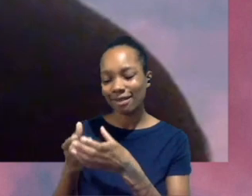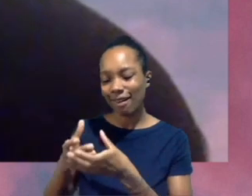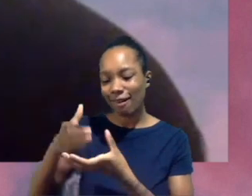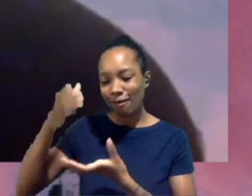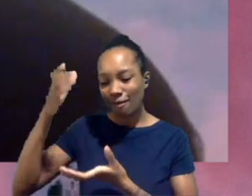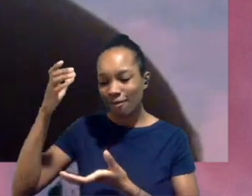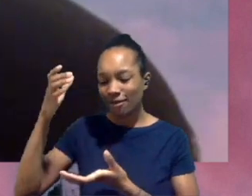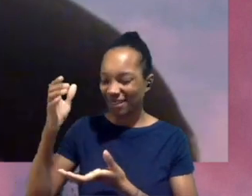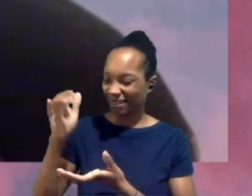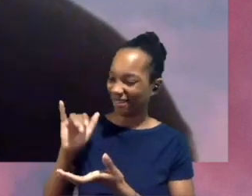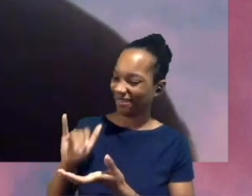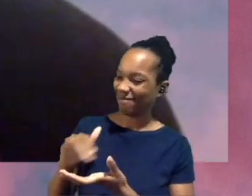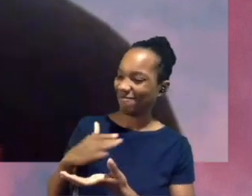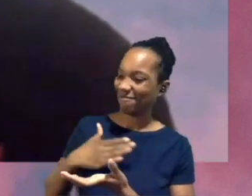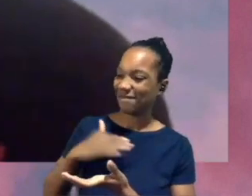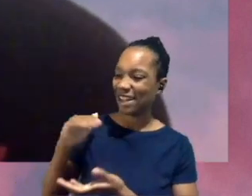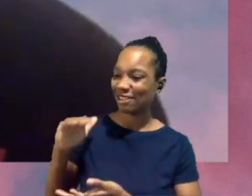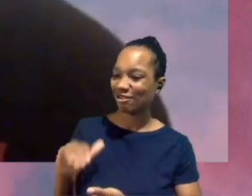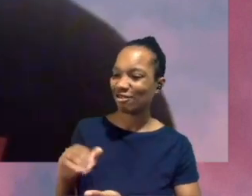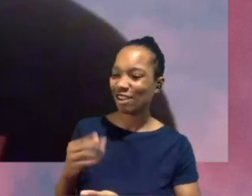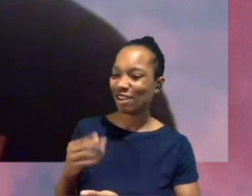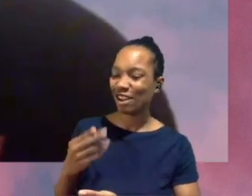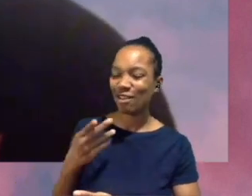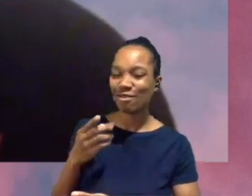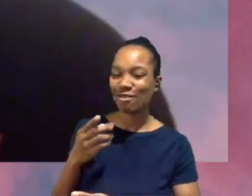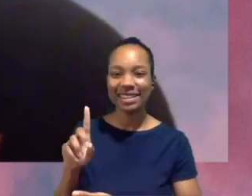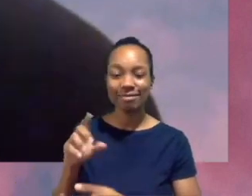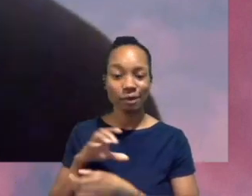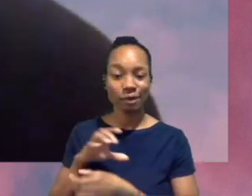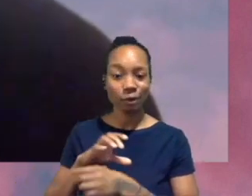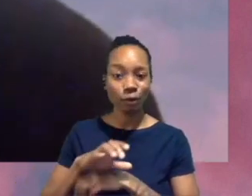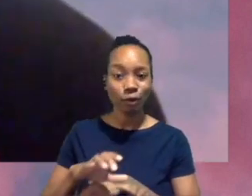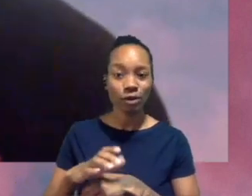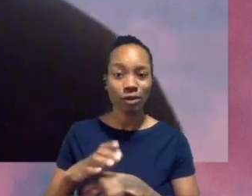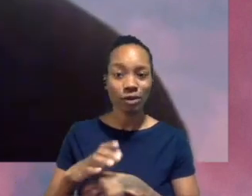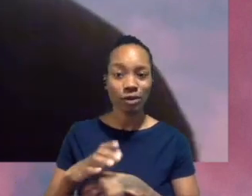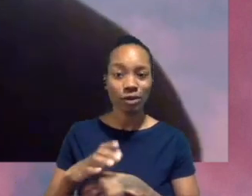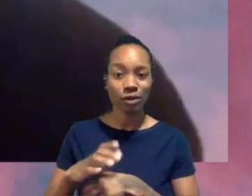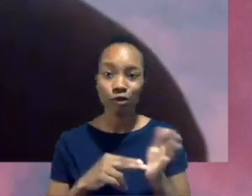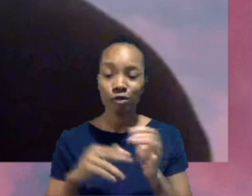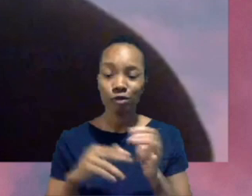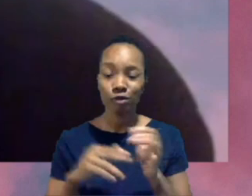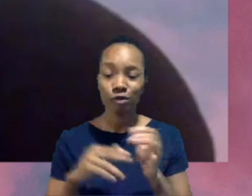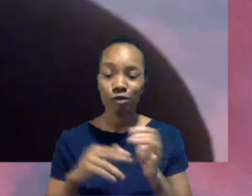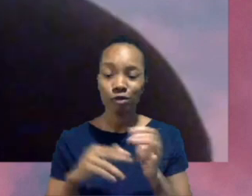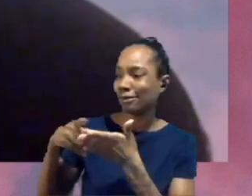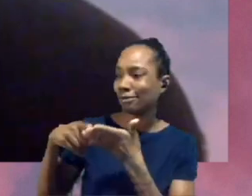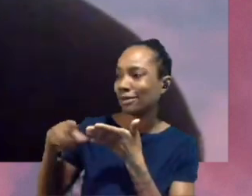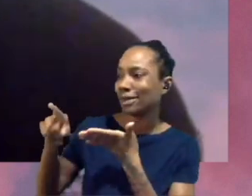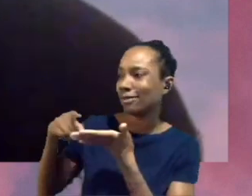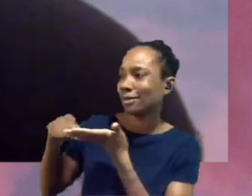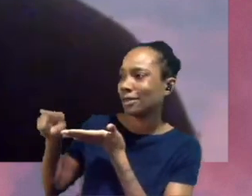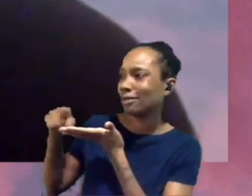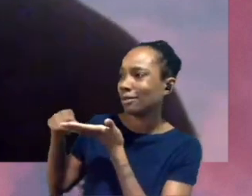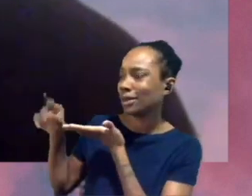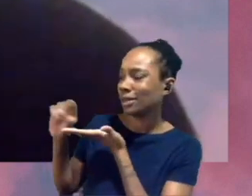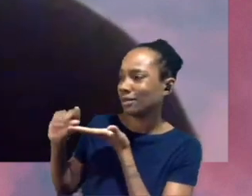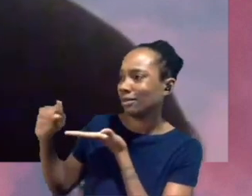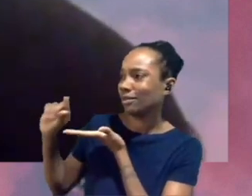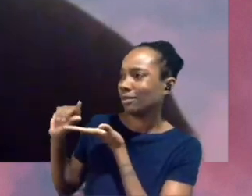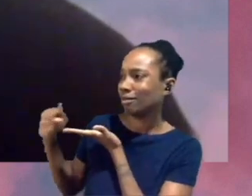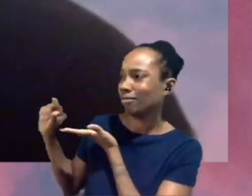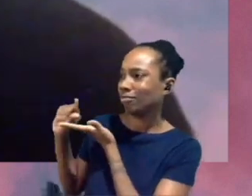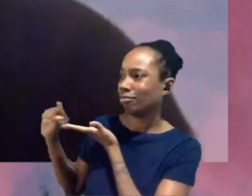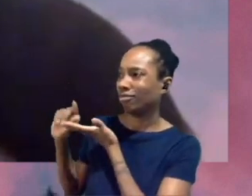forced to become nurses or engineers to pay ransom for our families in the Philippines held hostage by dictatorship.